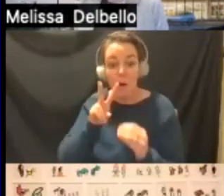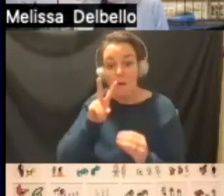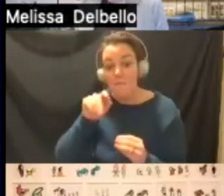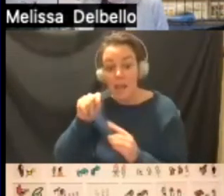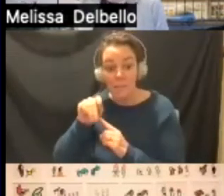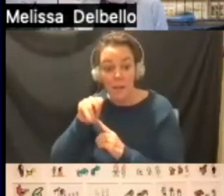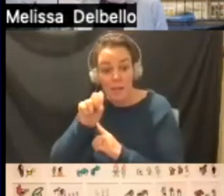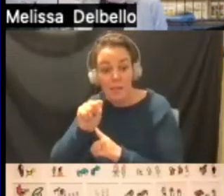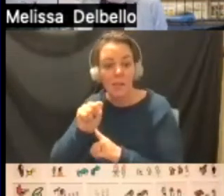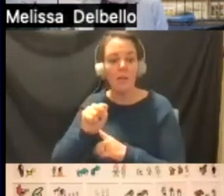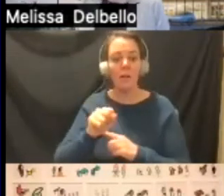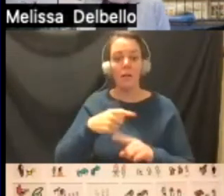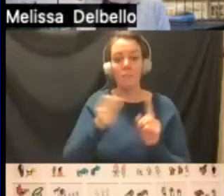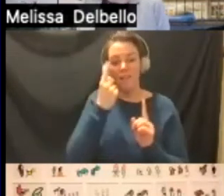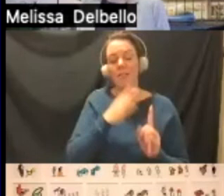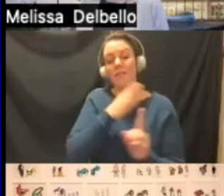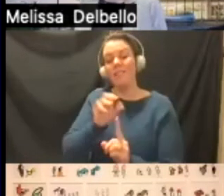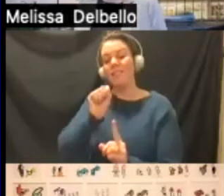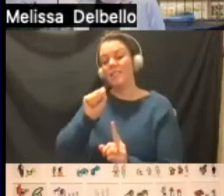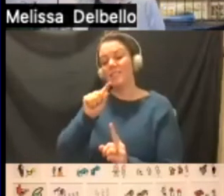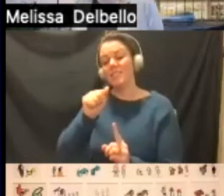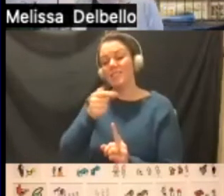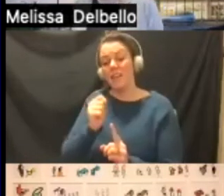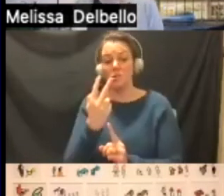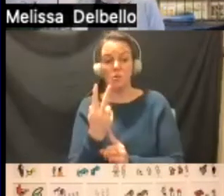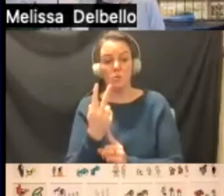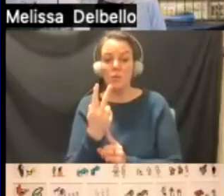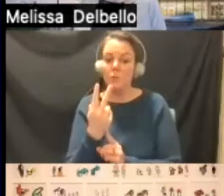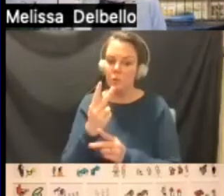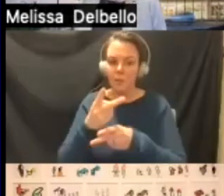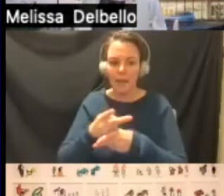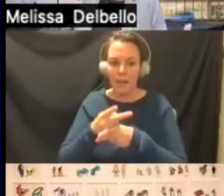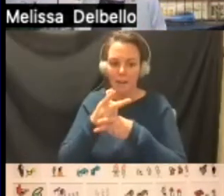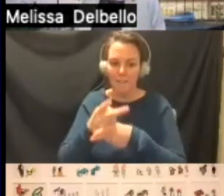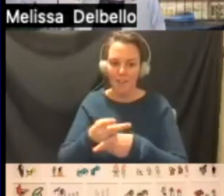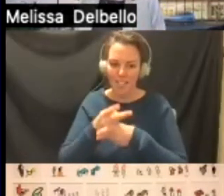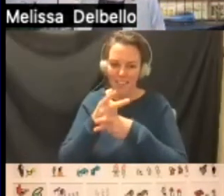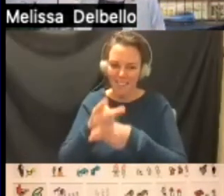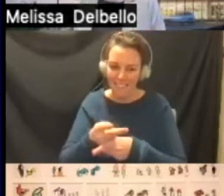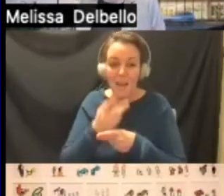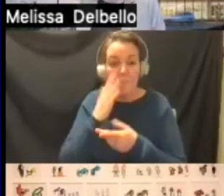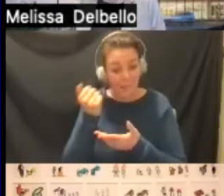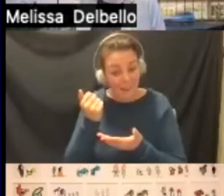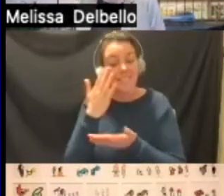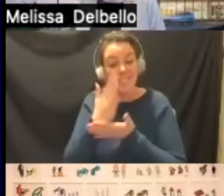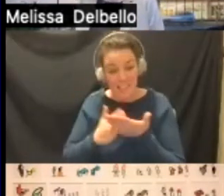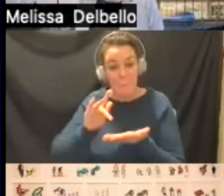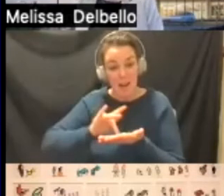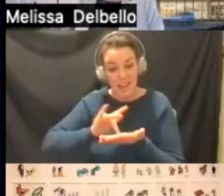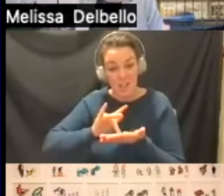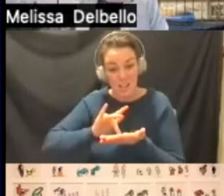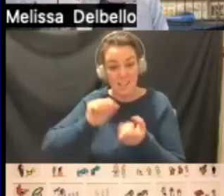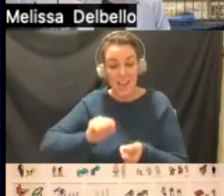when they hit stage 2, that's when we have to be really careful, because as we're learning, some medications may make